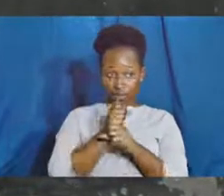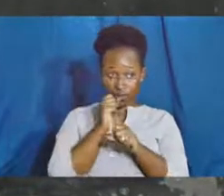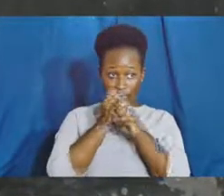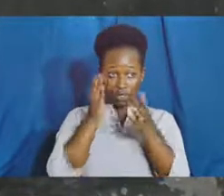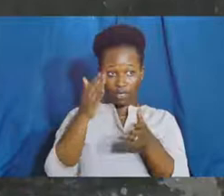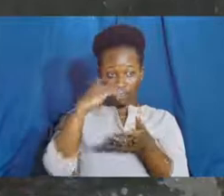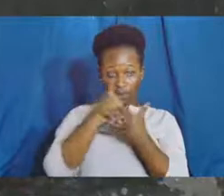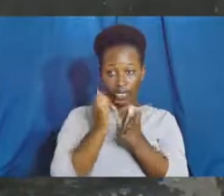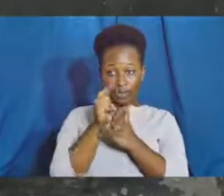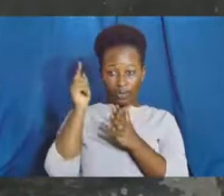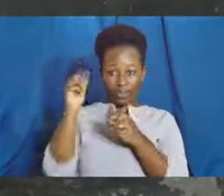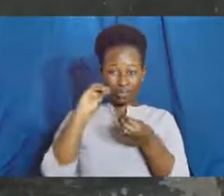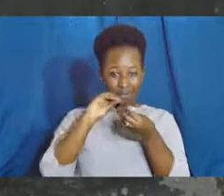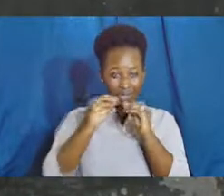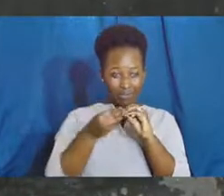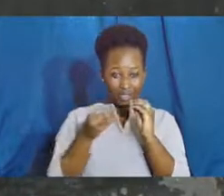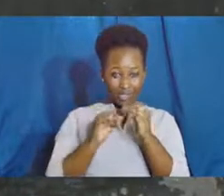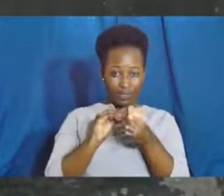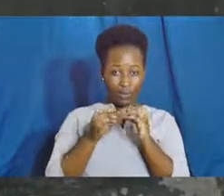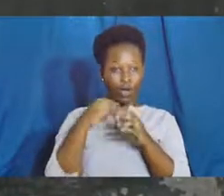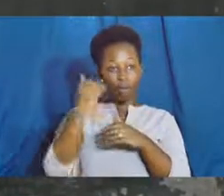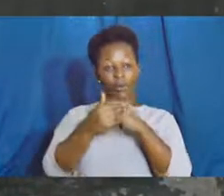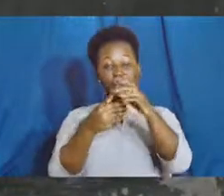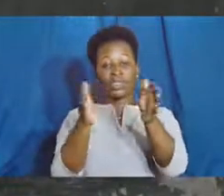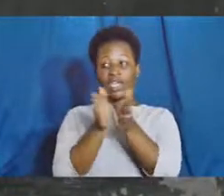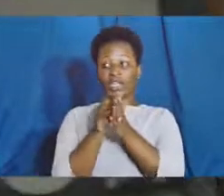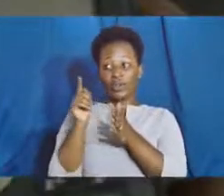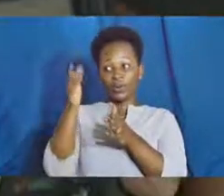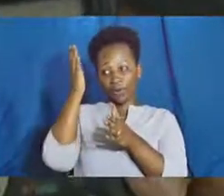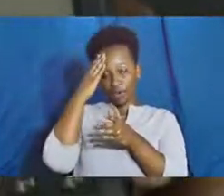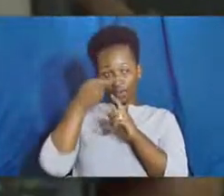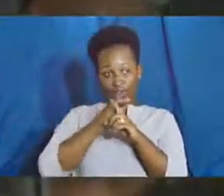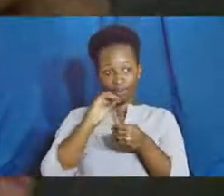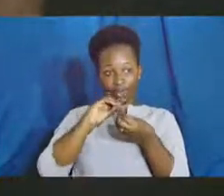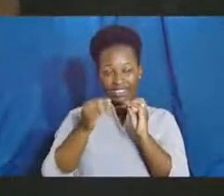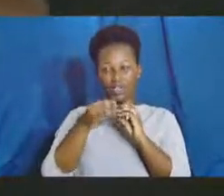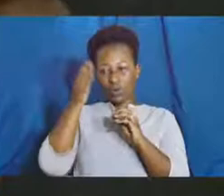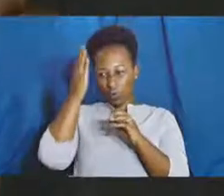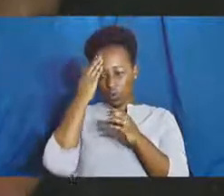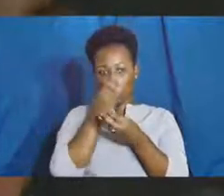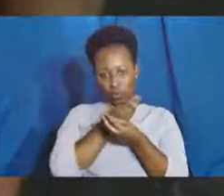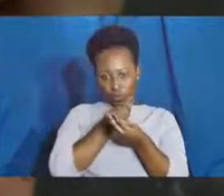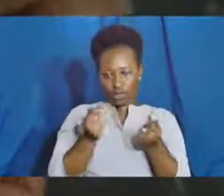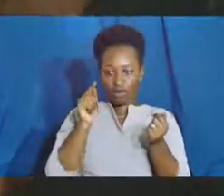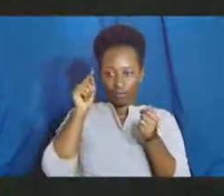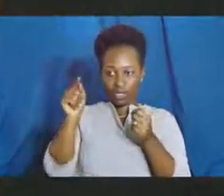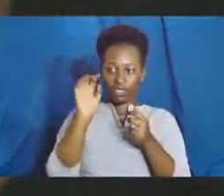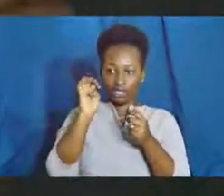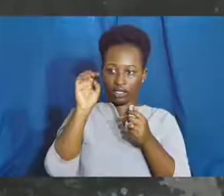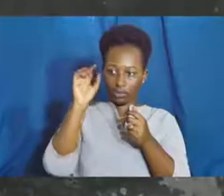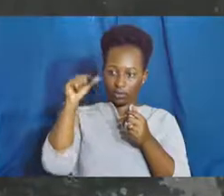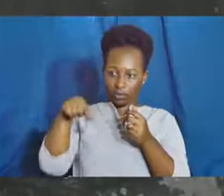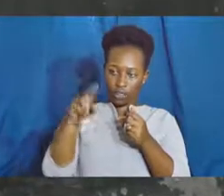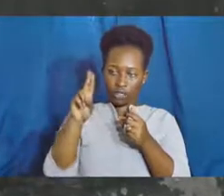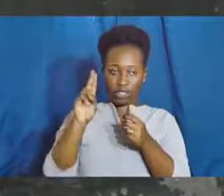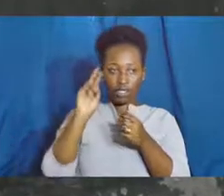is mathematical processes. And you know from mathematics, you know how to solve that equation using different